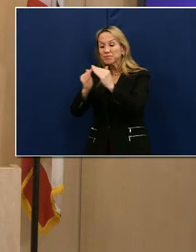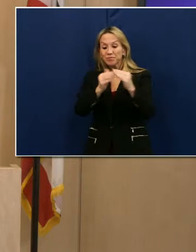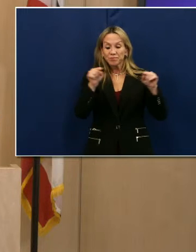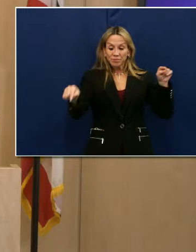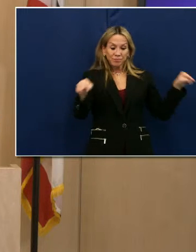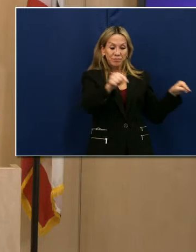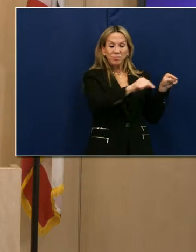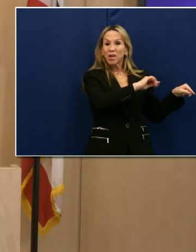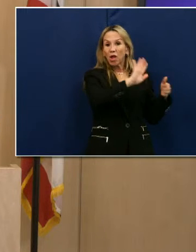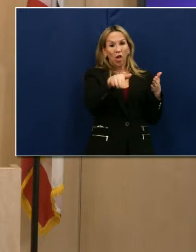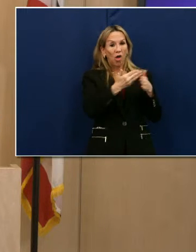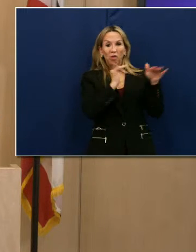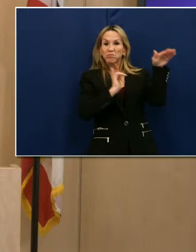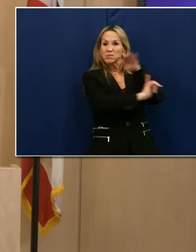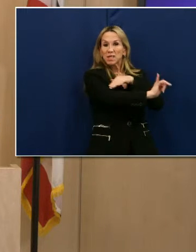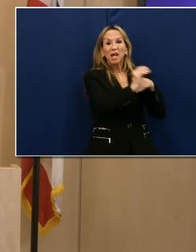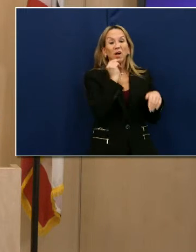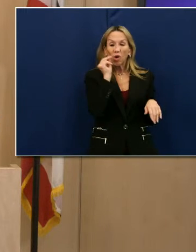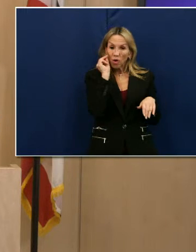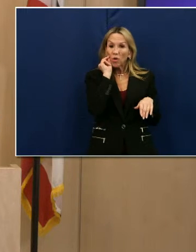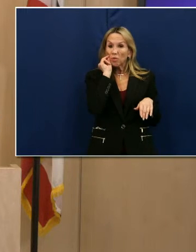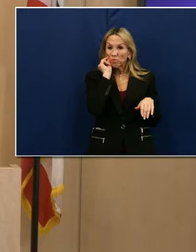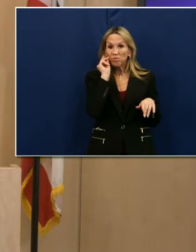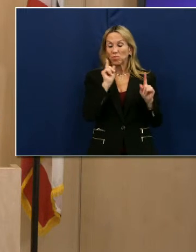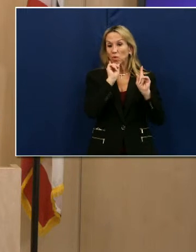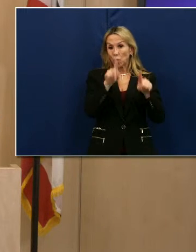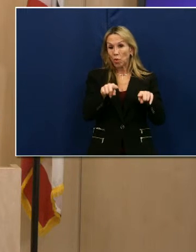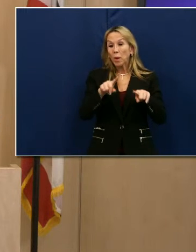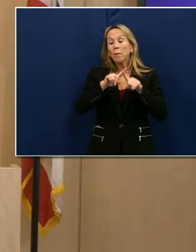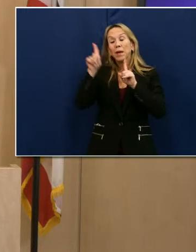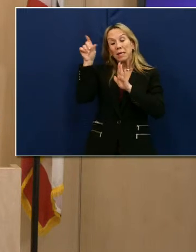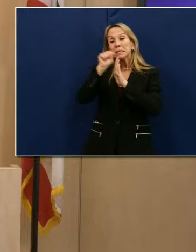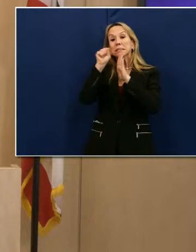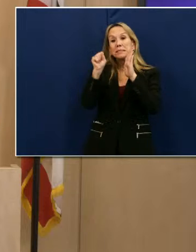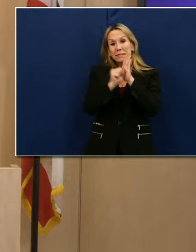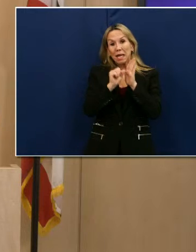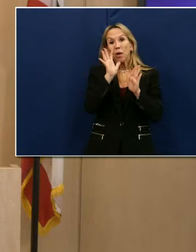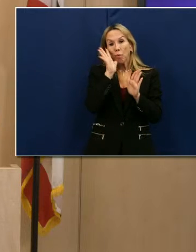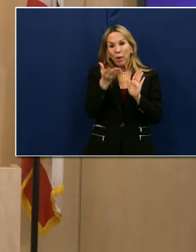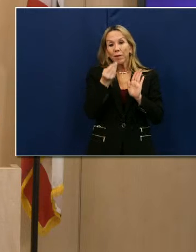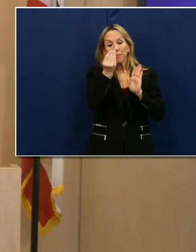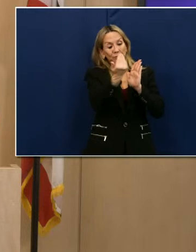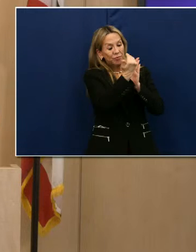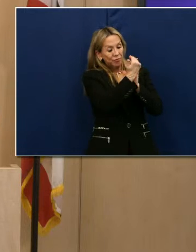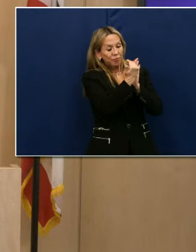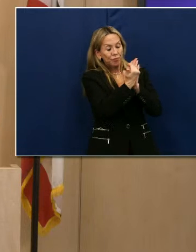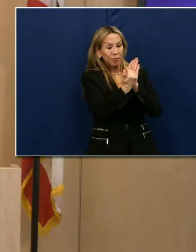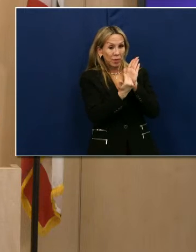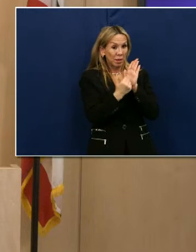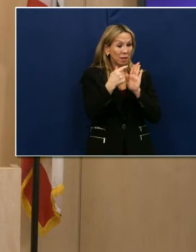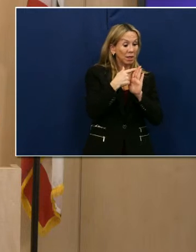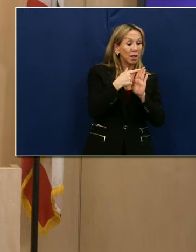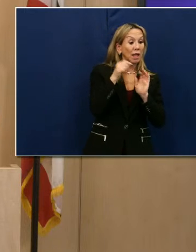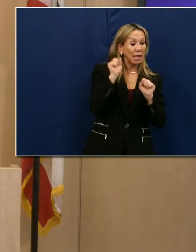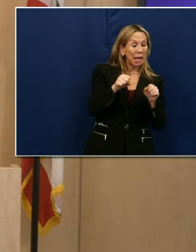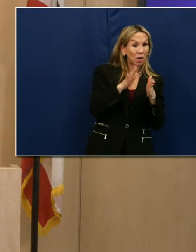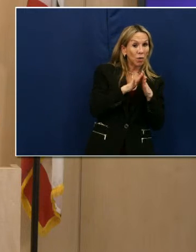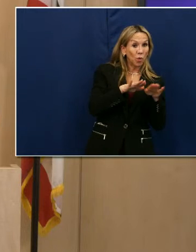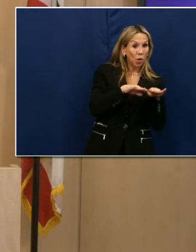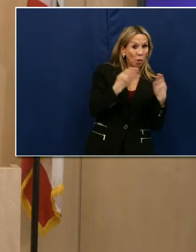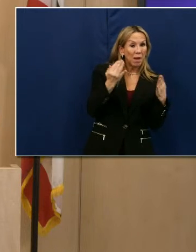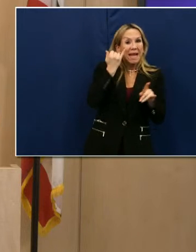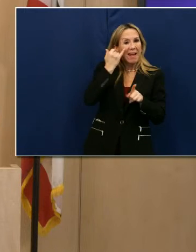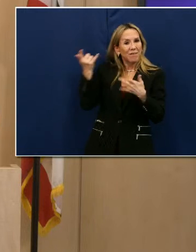order, the state will be issuing guidance for whether or not schools can open if they are not